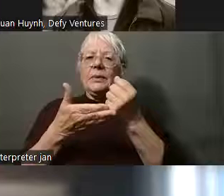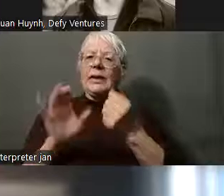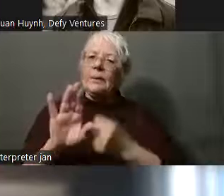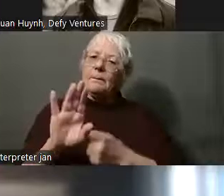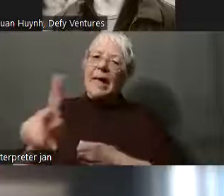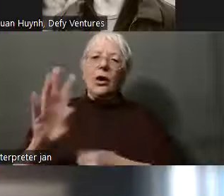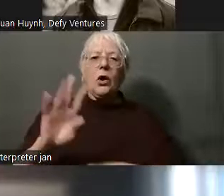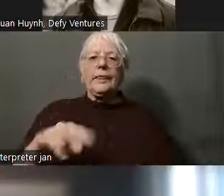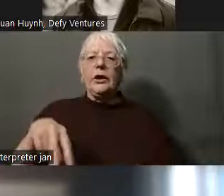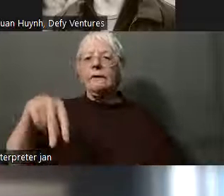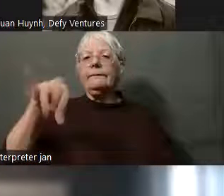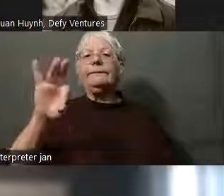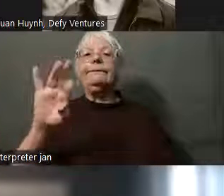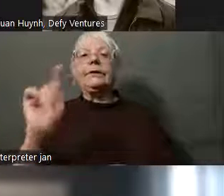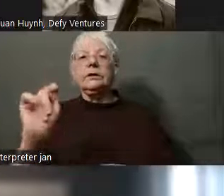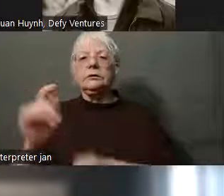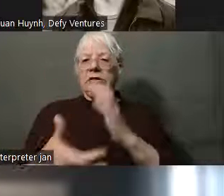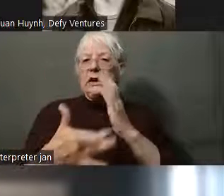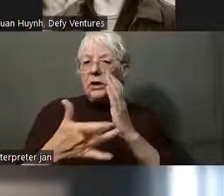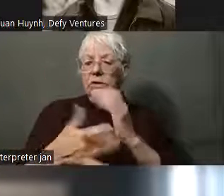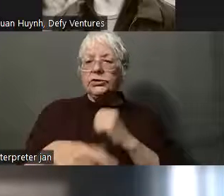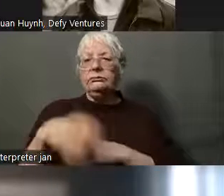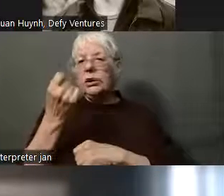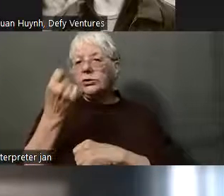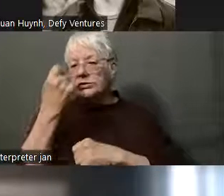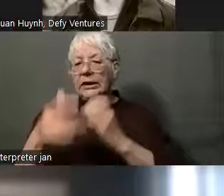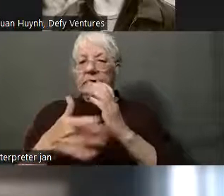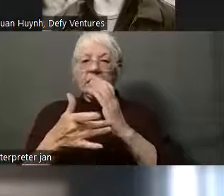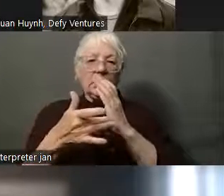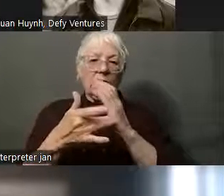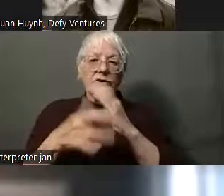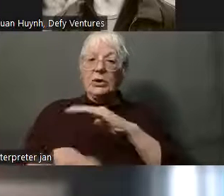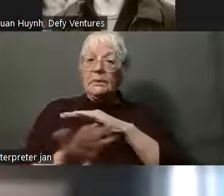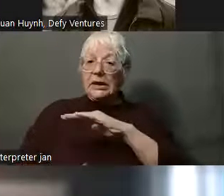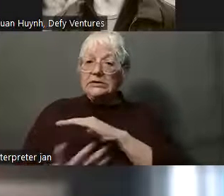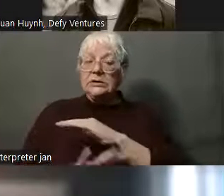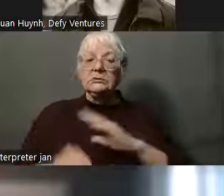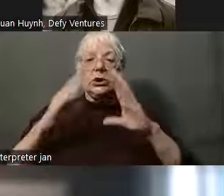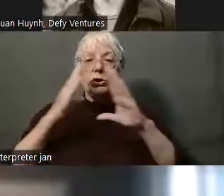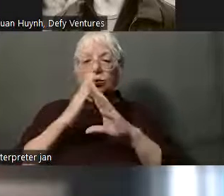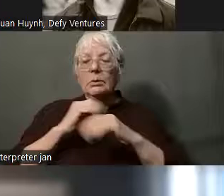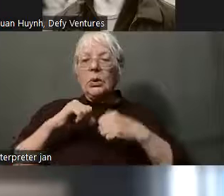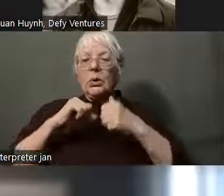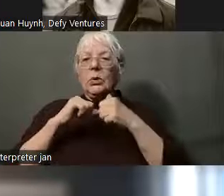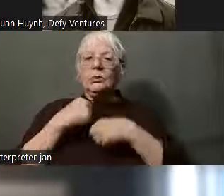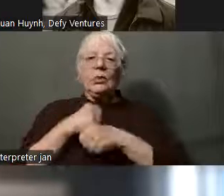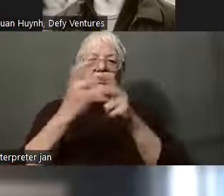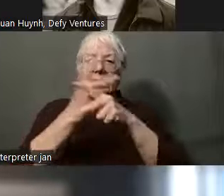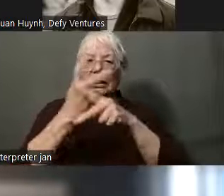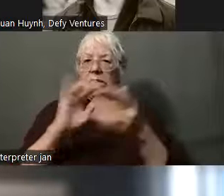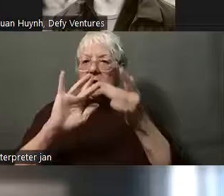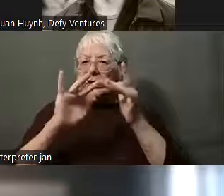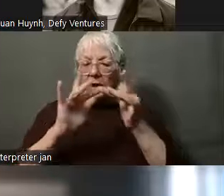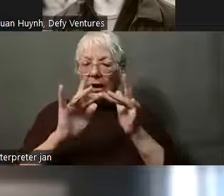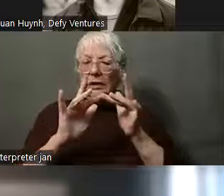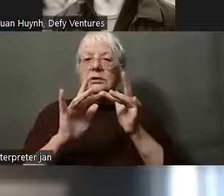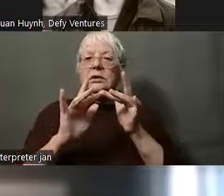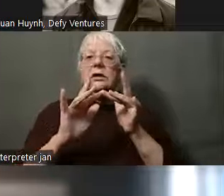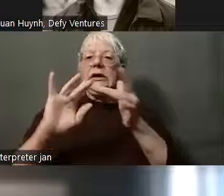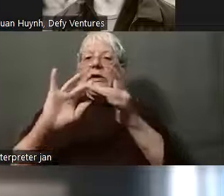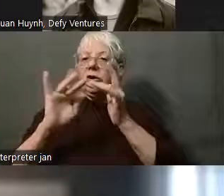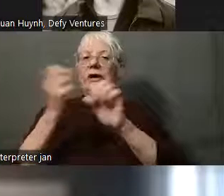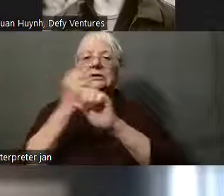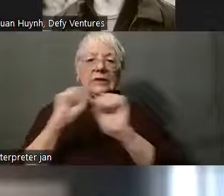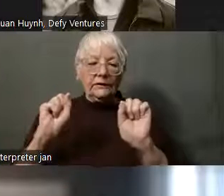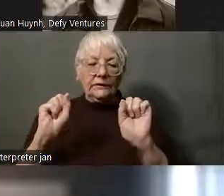as technology, understanding the technology basics, trouble with just navigating the internet, internet